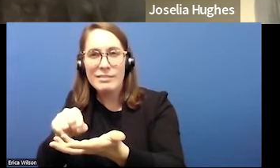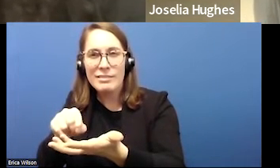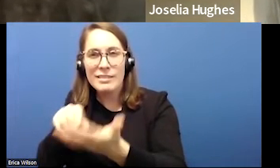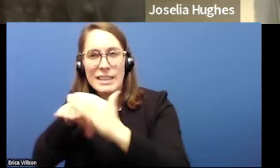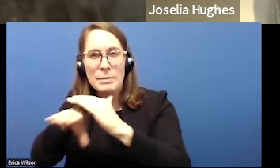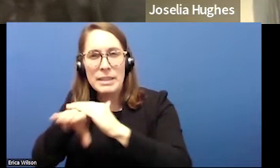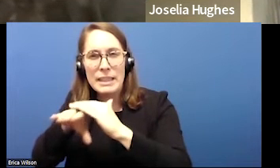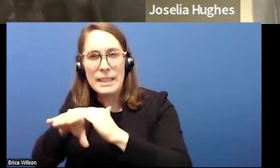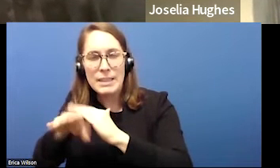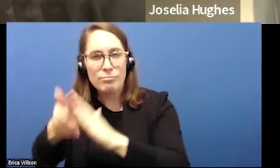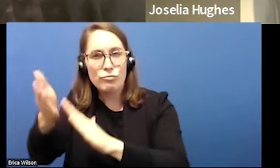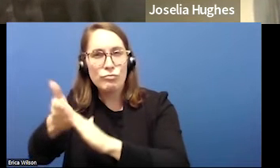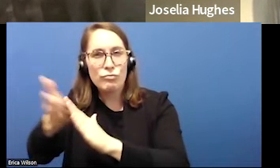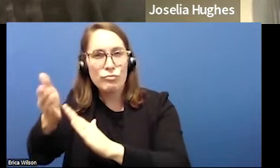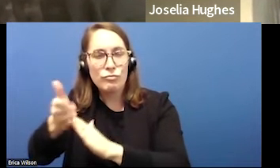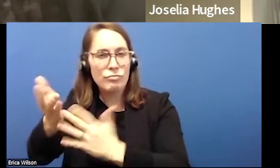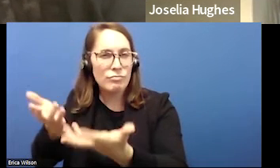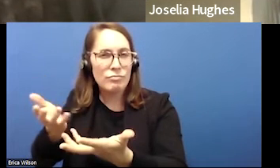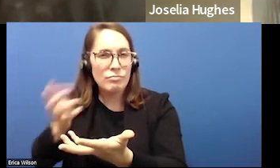how accessibility can operate.